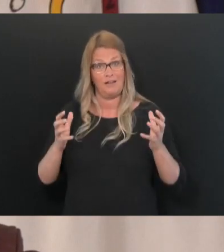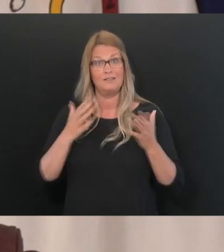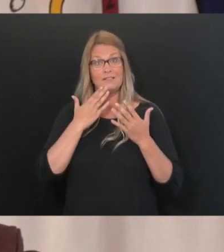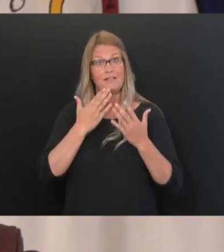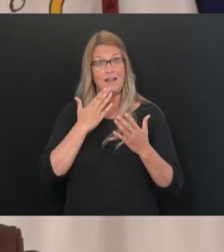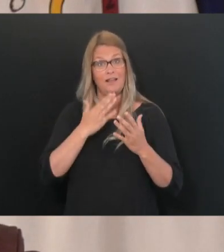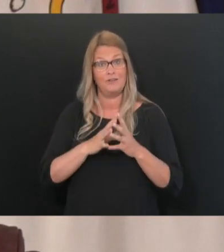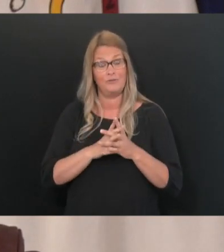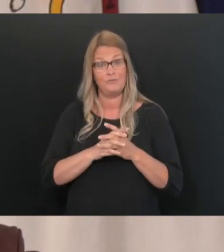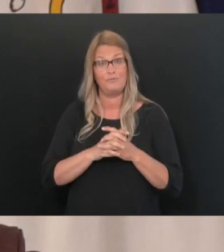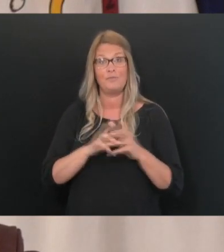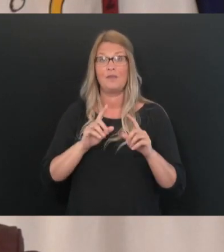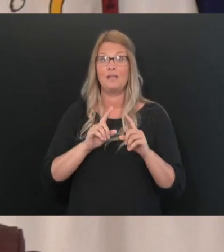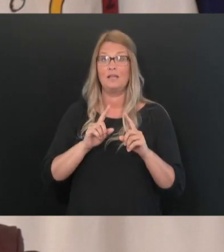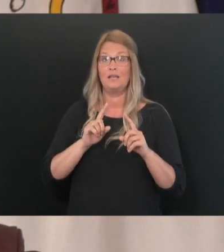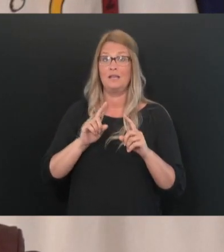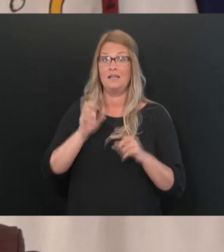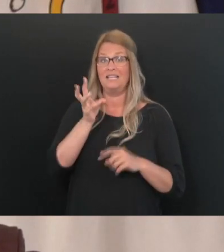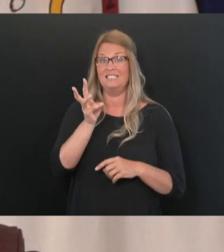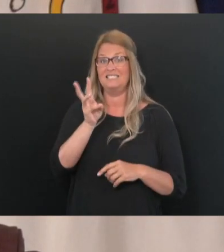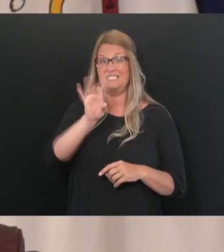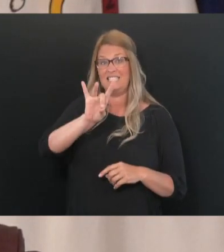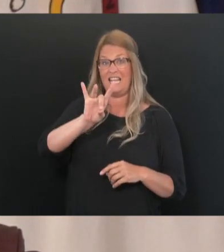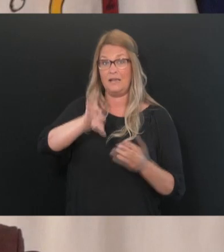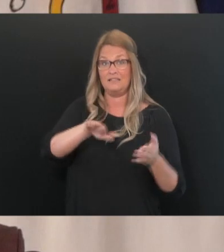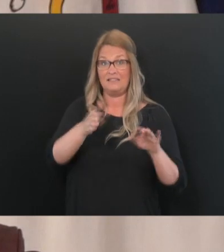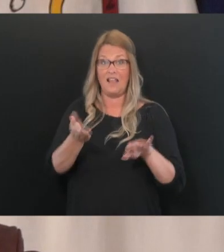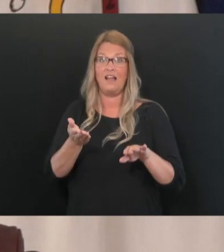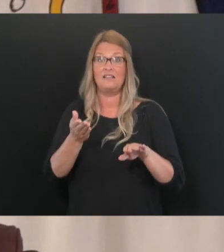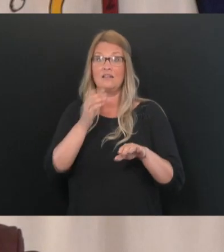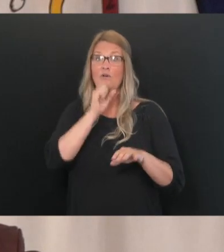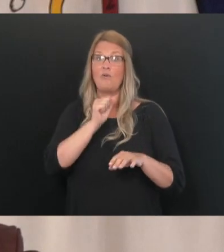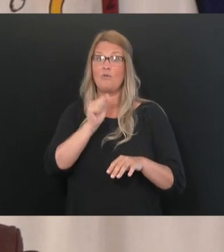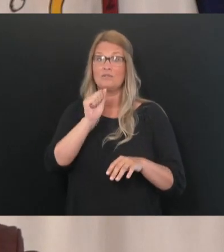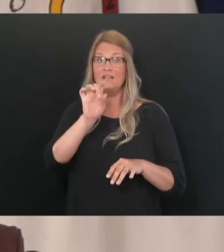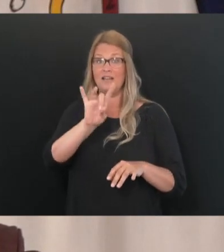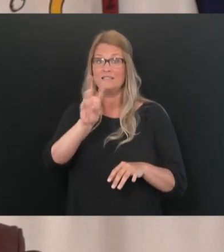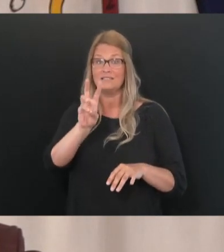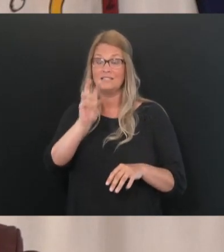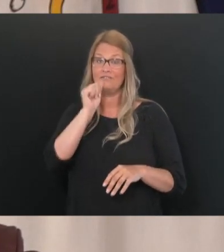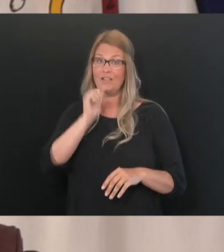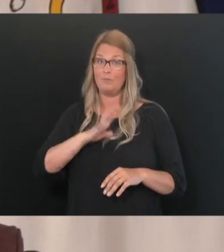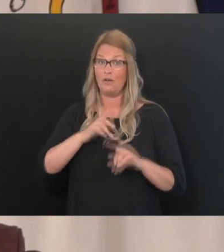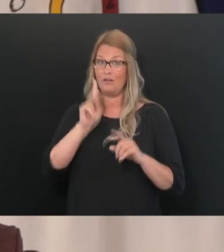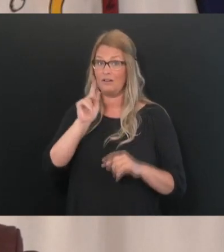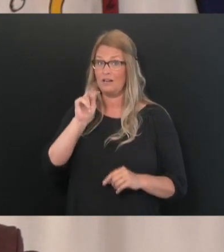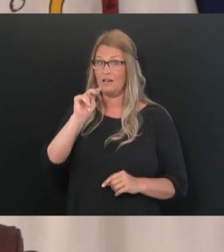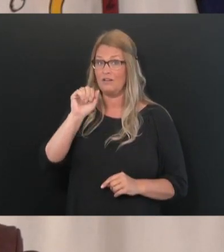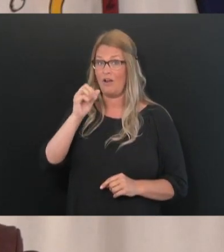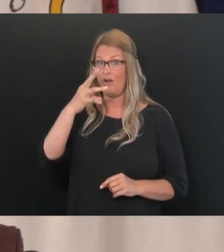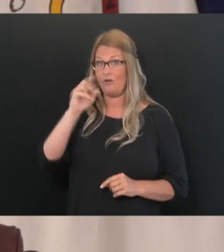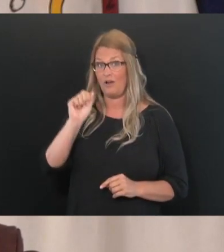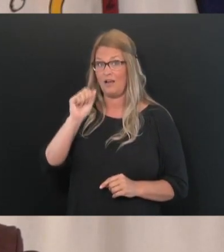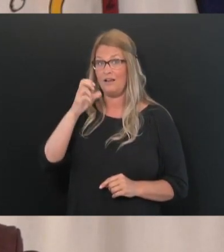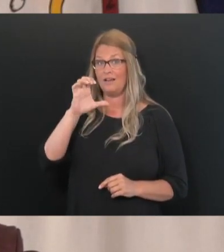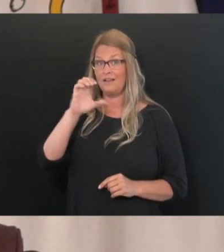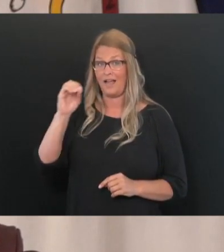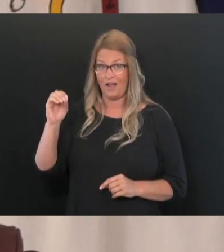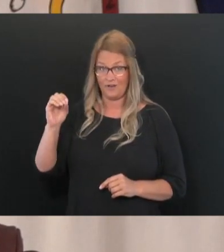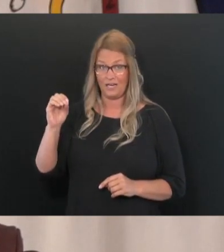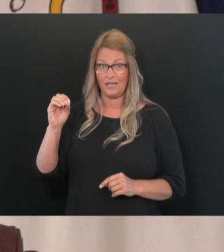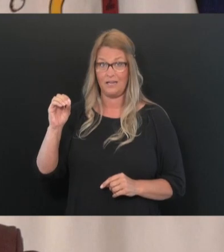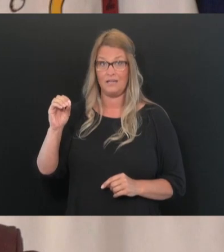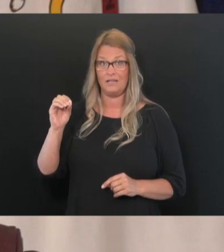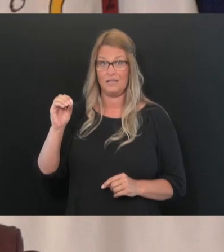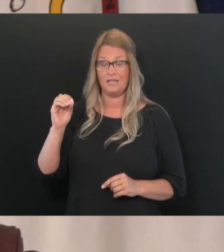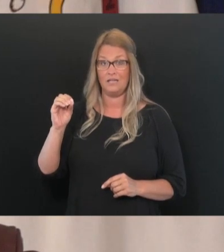that. But we lost, as our 68th death, we lost an 86-year-old female in Kanawha County. Both these people